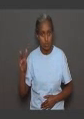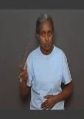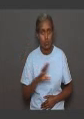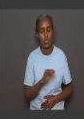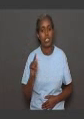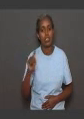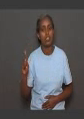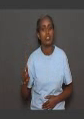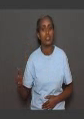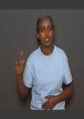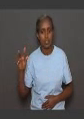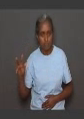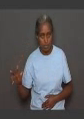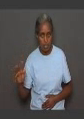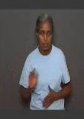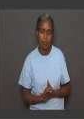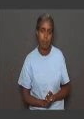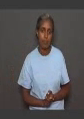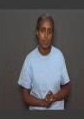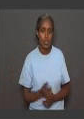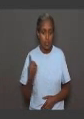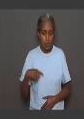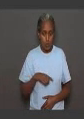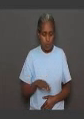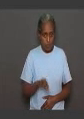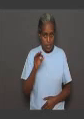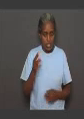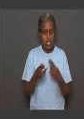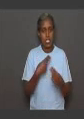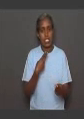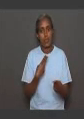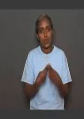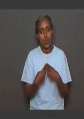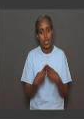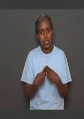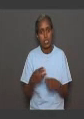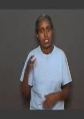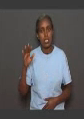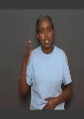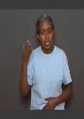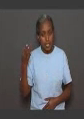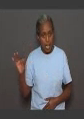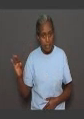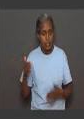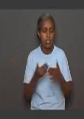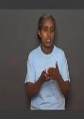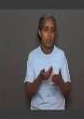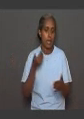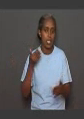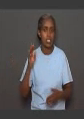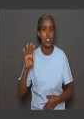and Z3. We find that the product is 19